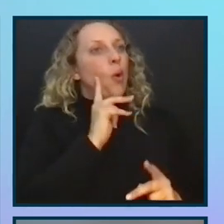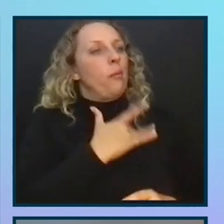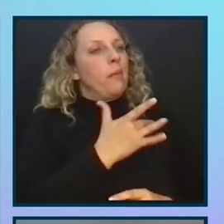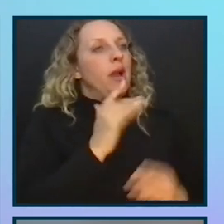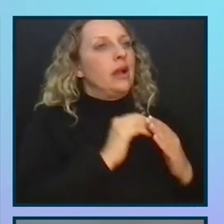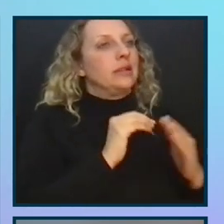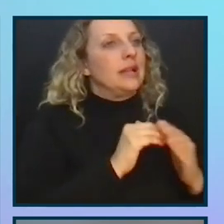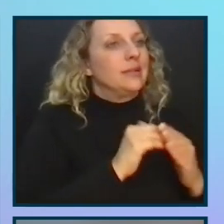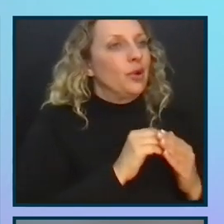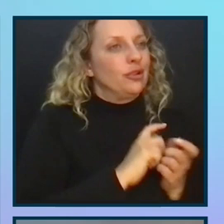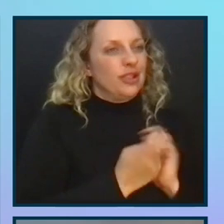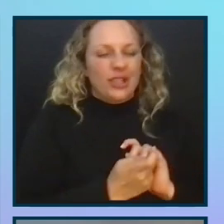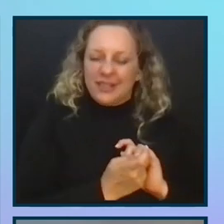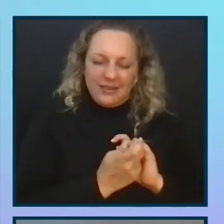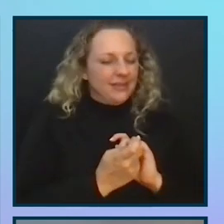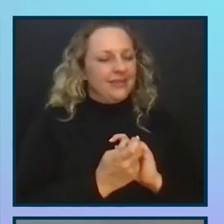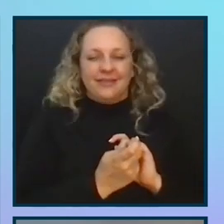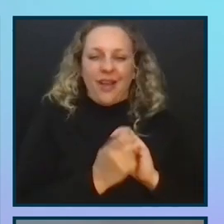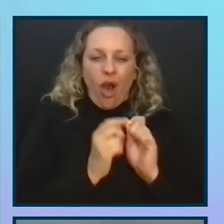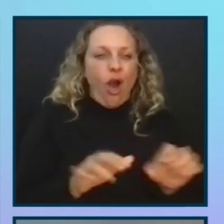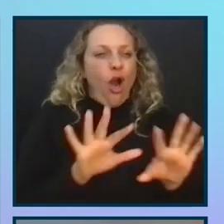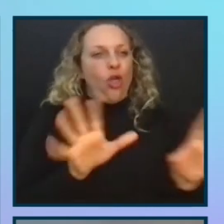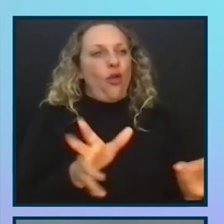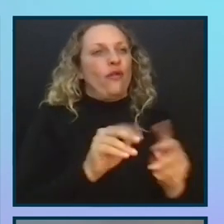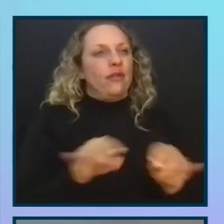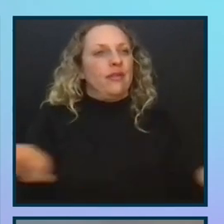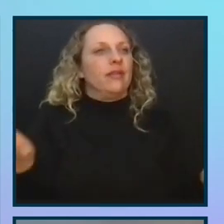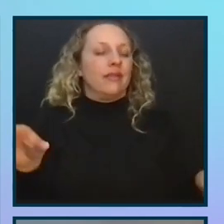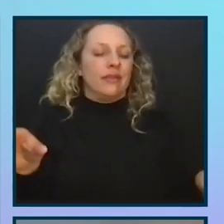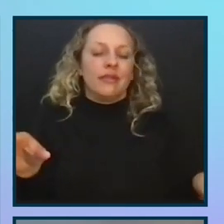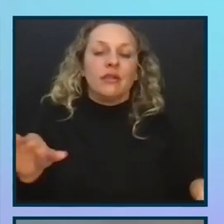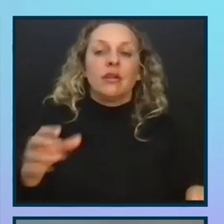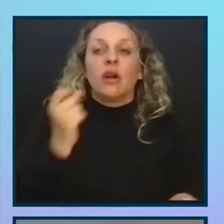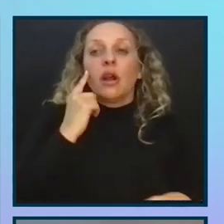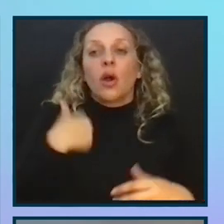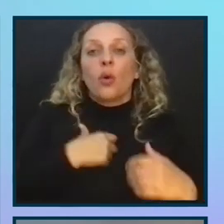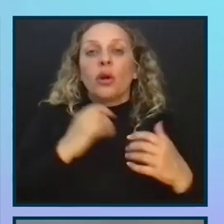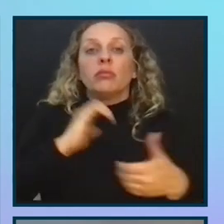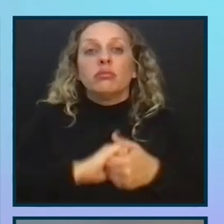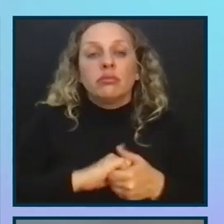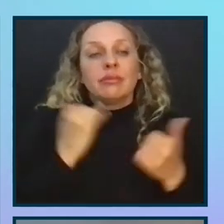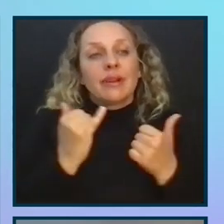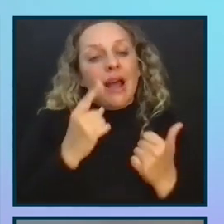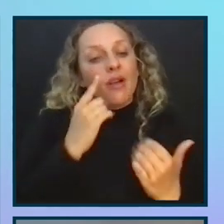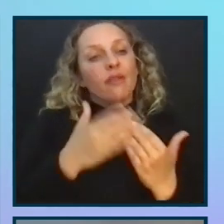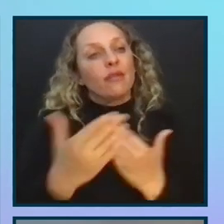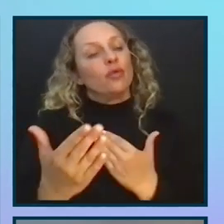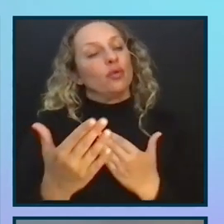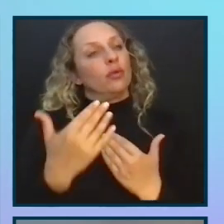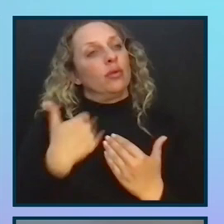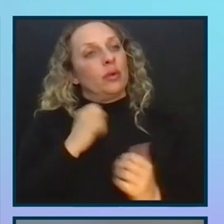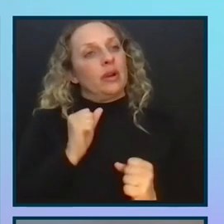organization. An accessible iteration only helps to build stronger components both now and in the future.